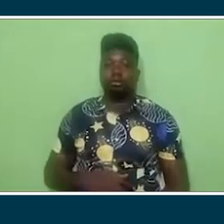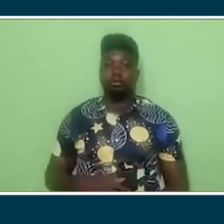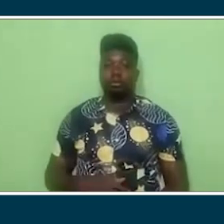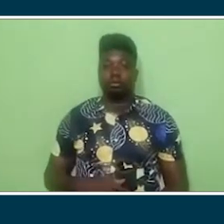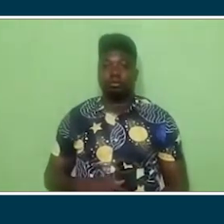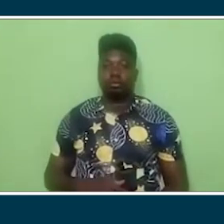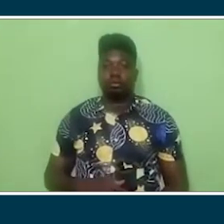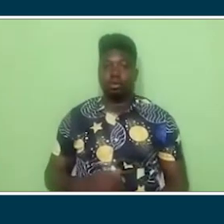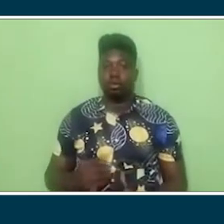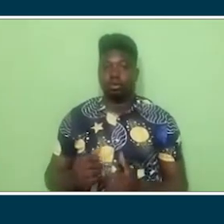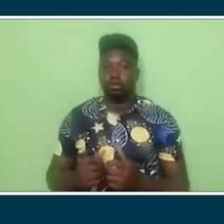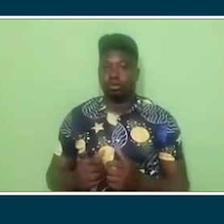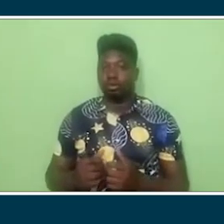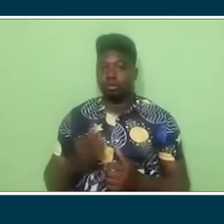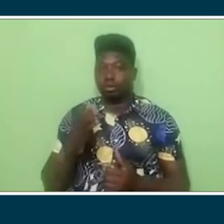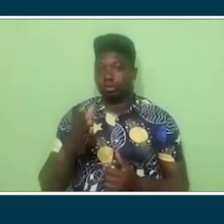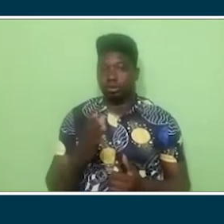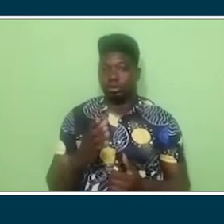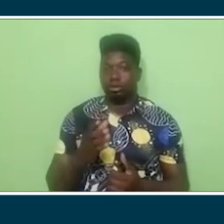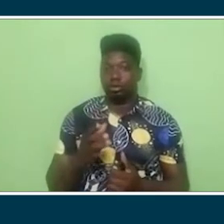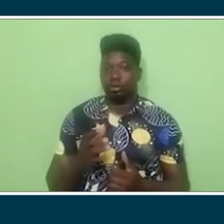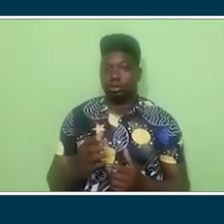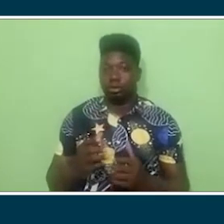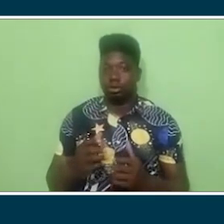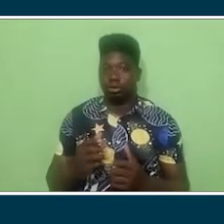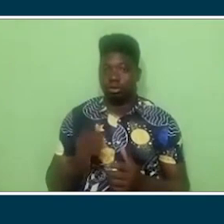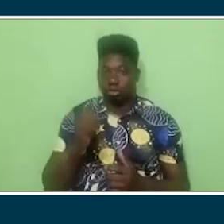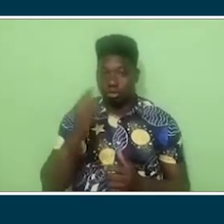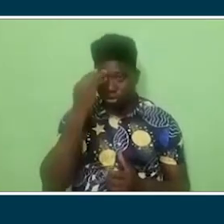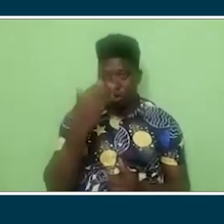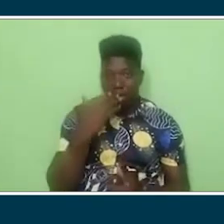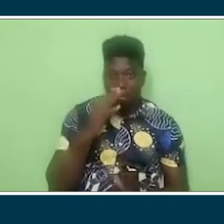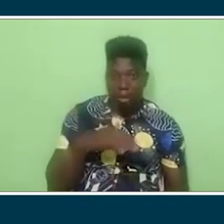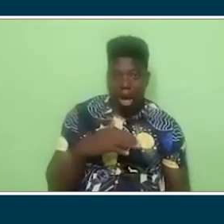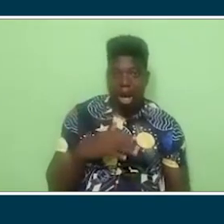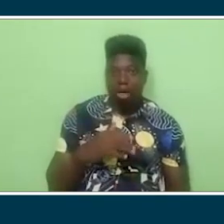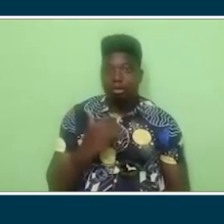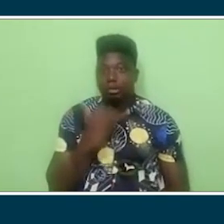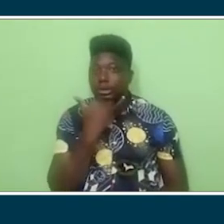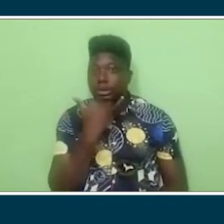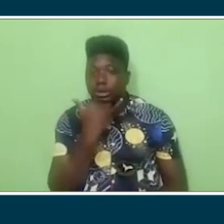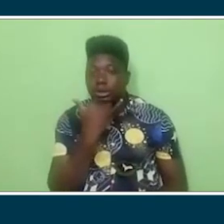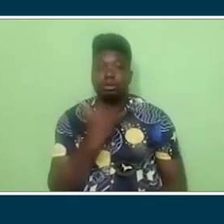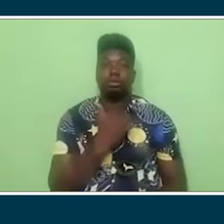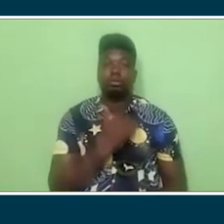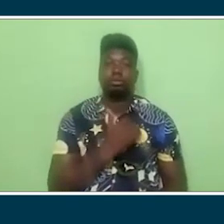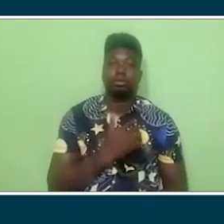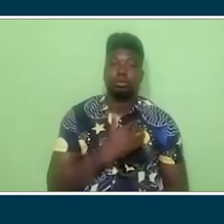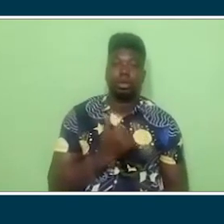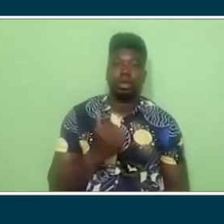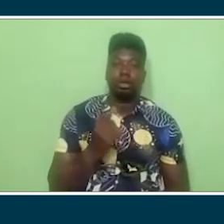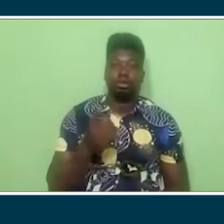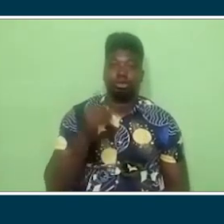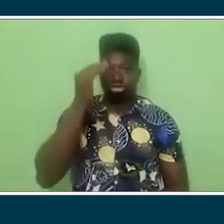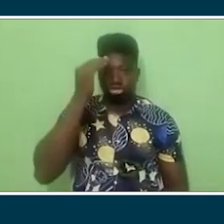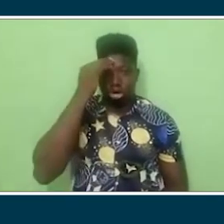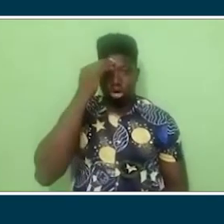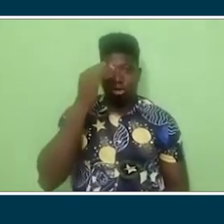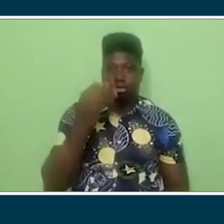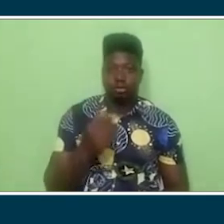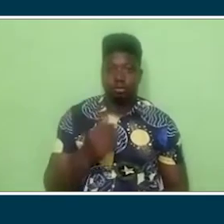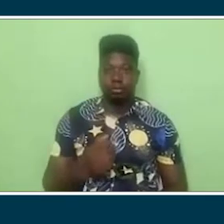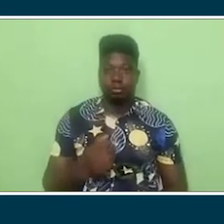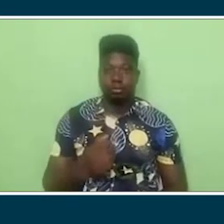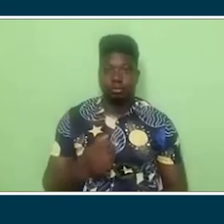nuance, bad or good, right or wrong, which is dehumanizing, and it leads to a shape. And here's the